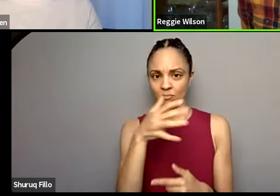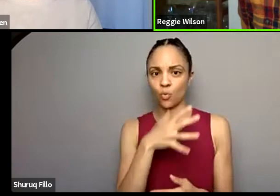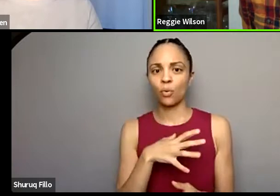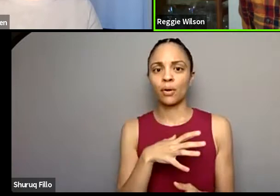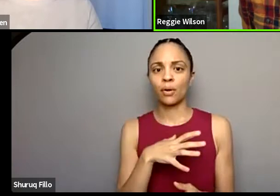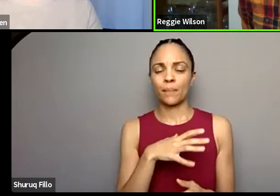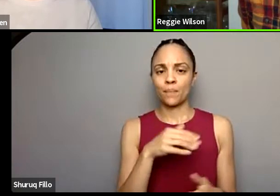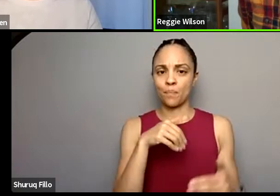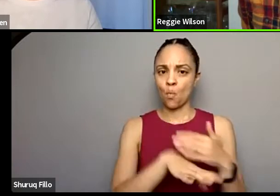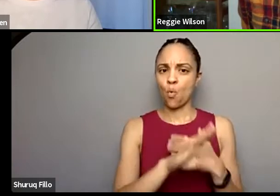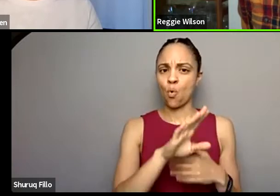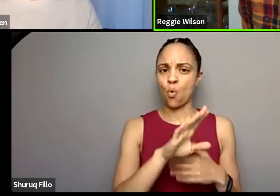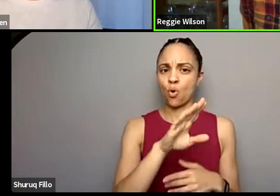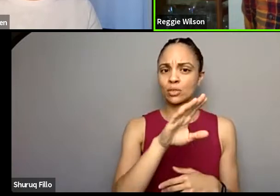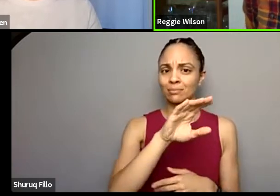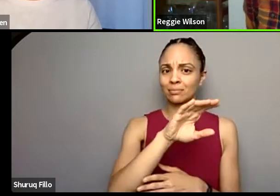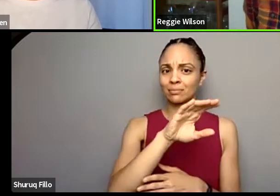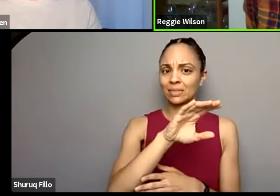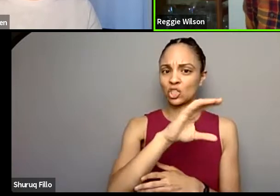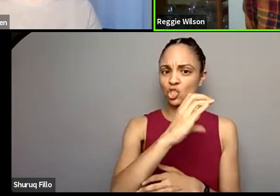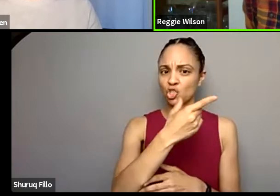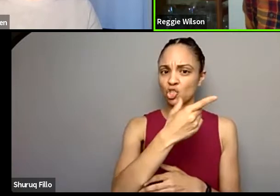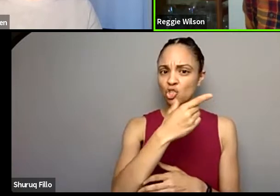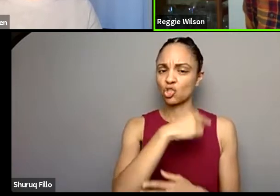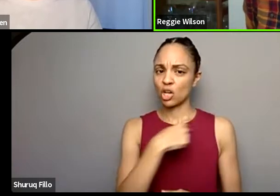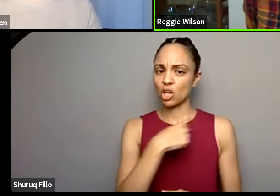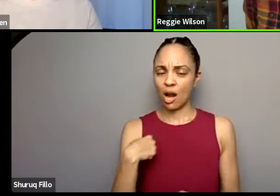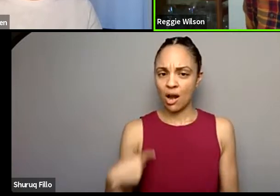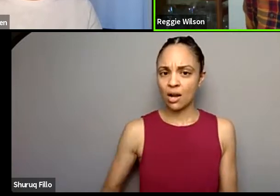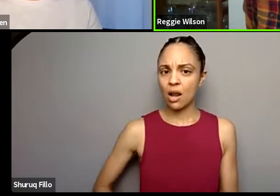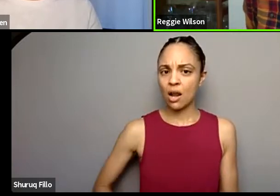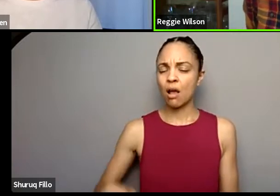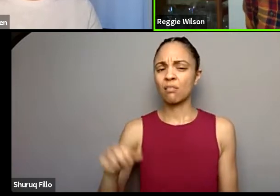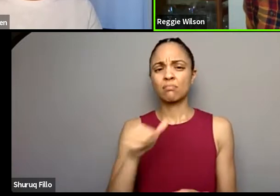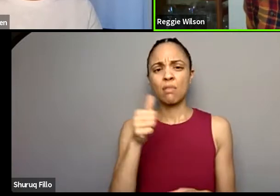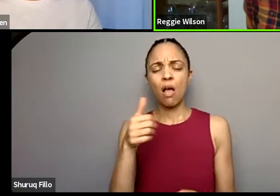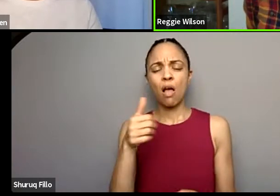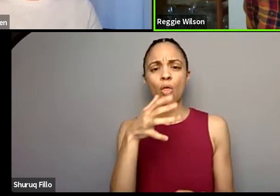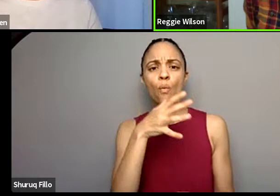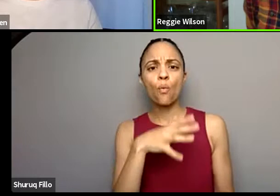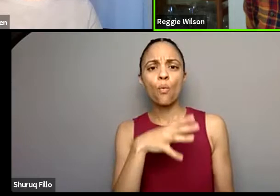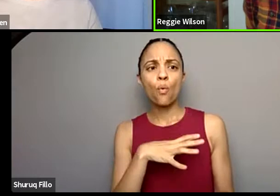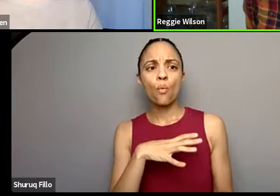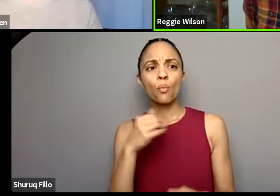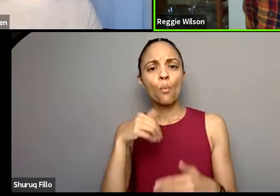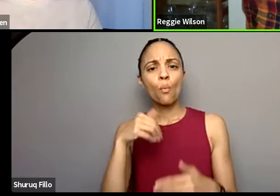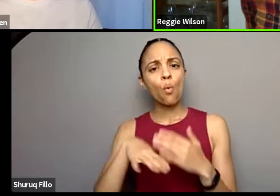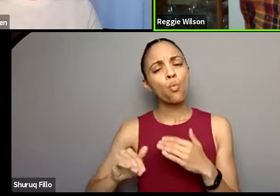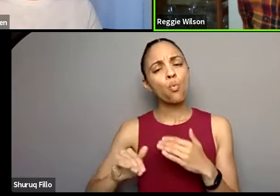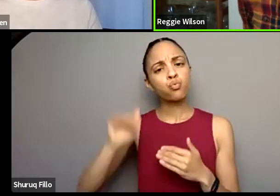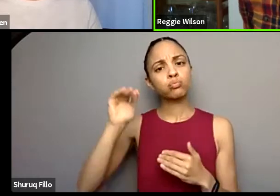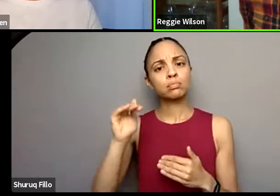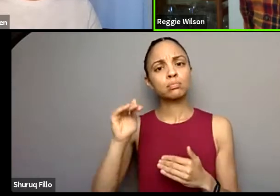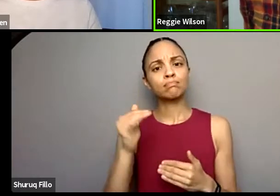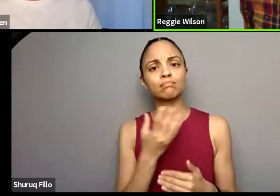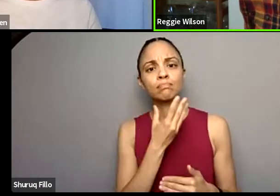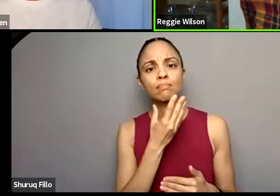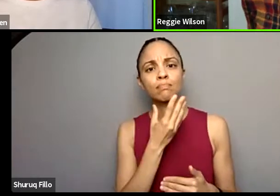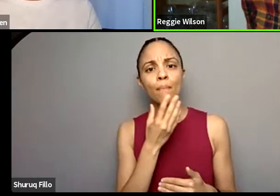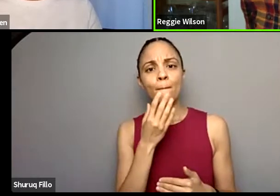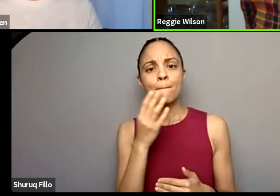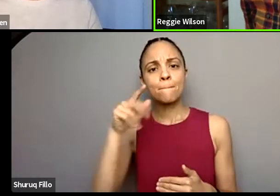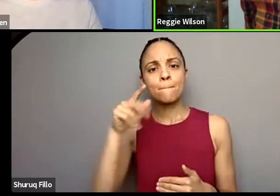Hadar was born in Argentina, but grew up in Israel-Palestine, and Florida,